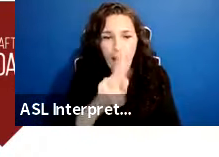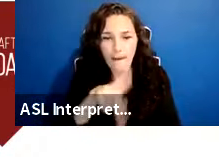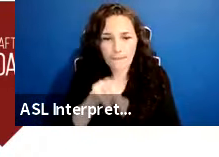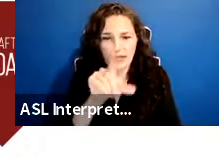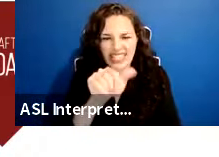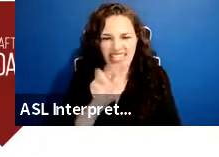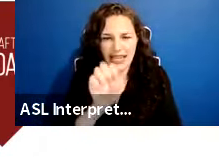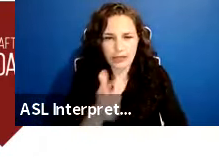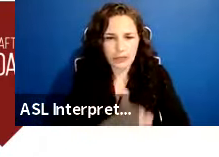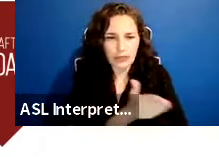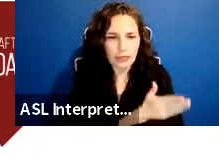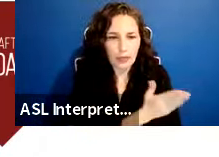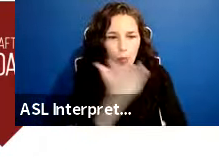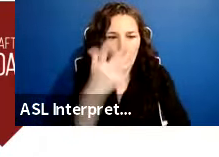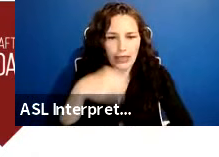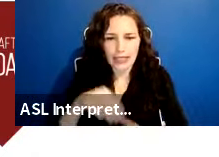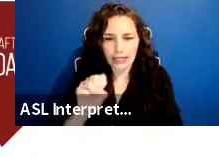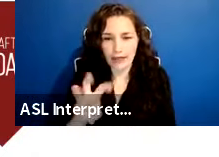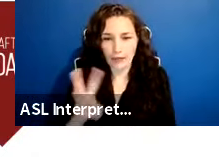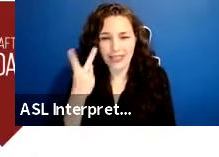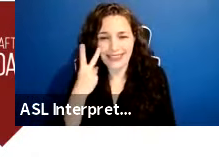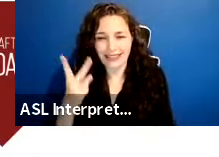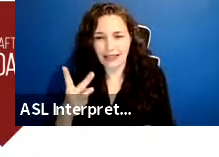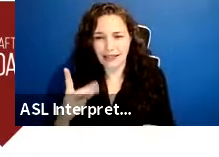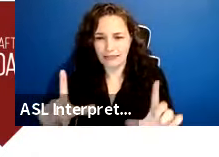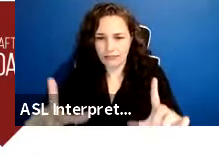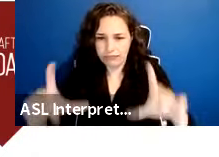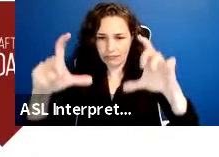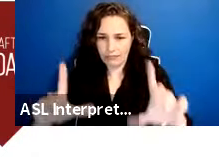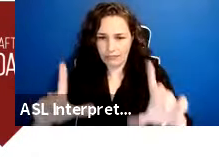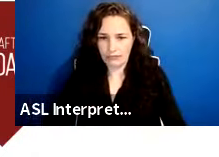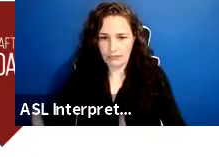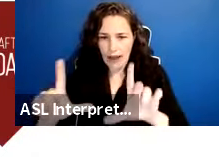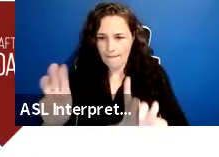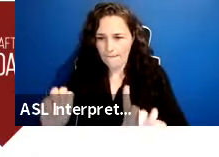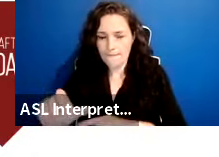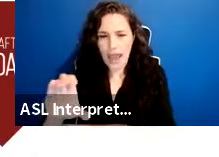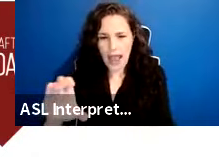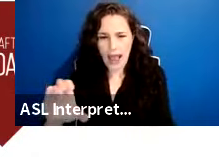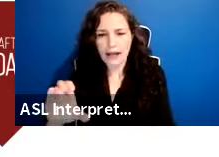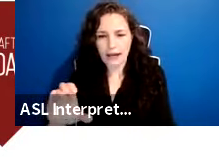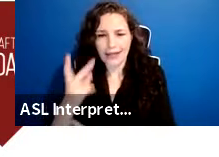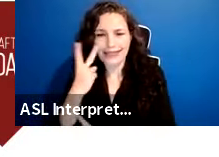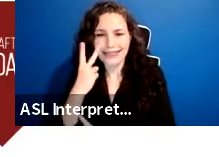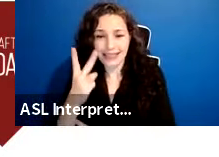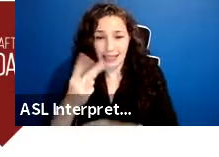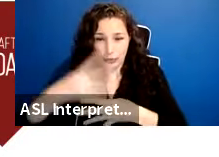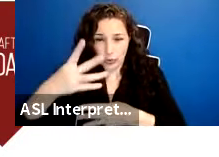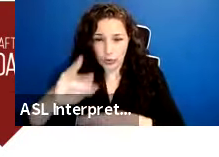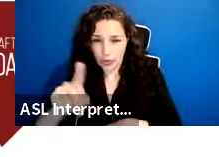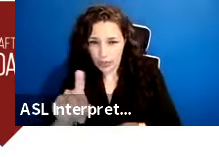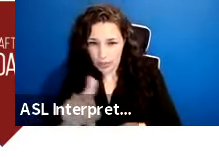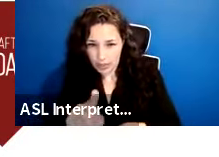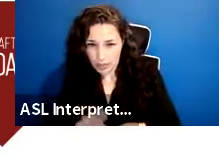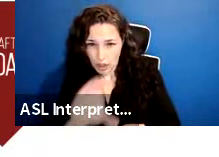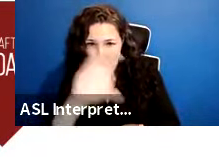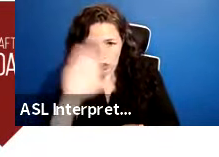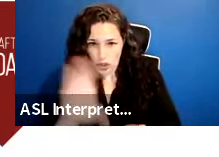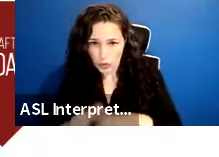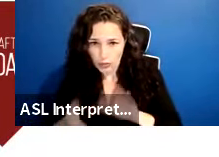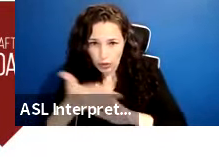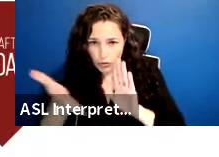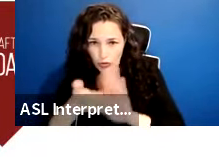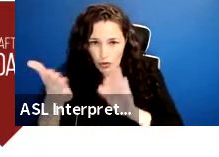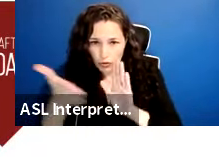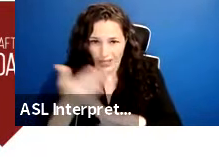little screenshot here on my Mac, and I'm in the Zoom software. You can see that the Zoom software is running right now because you can see it highlighted